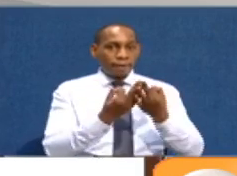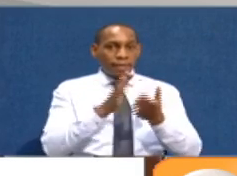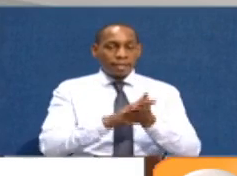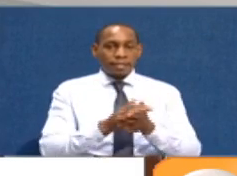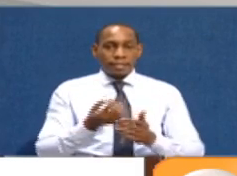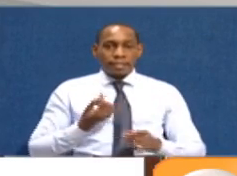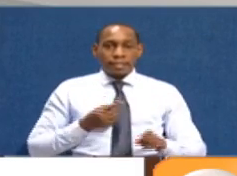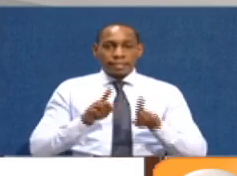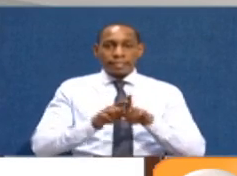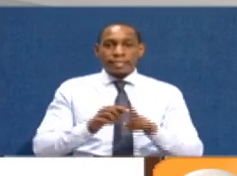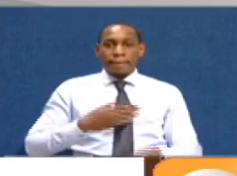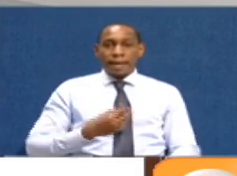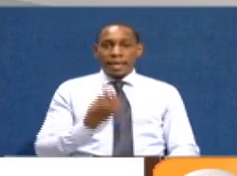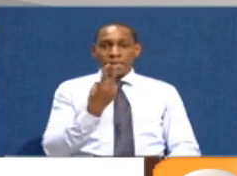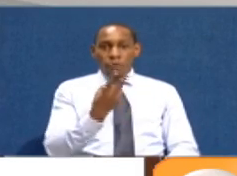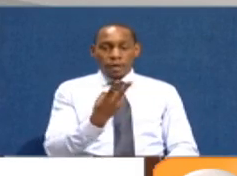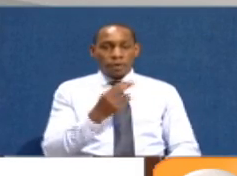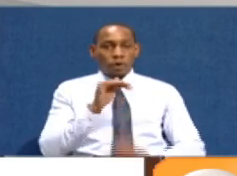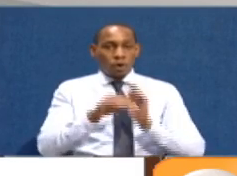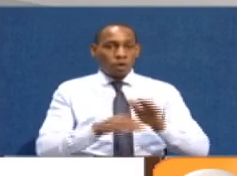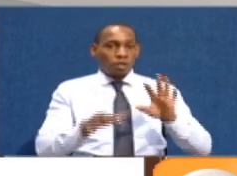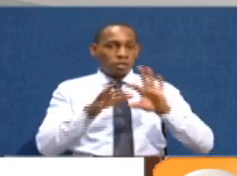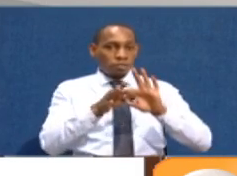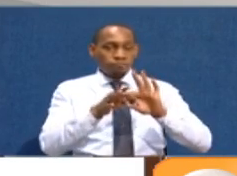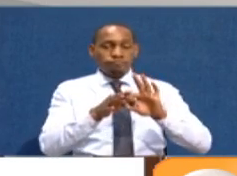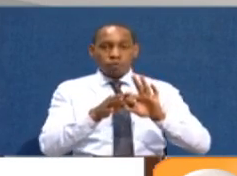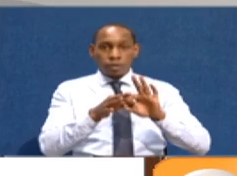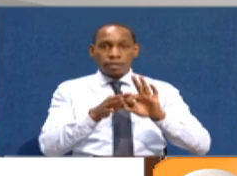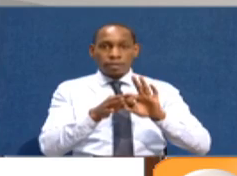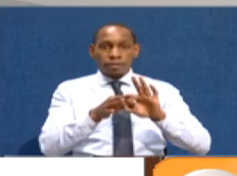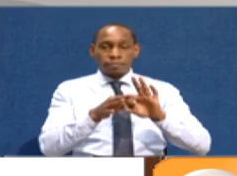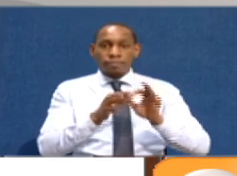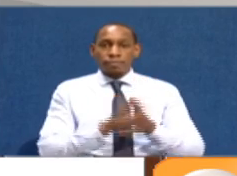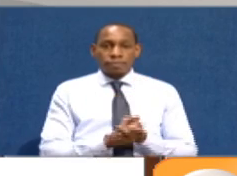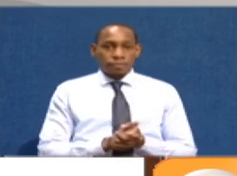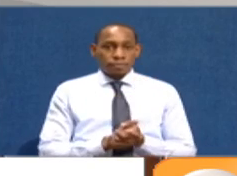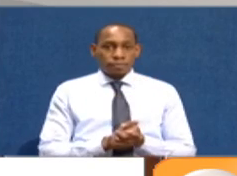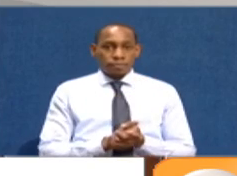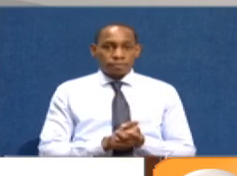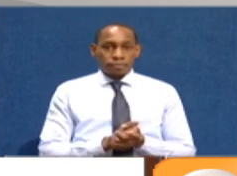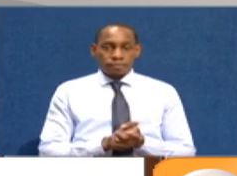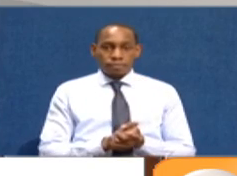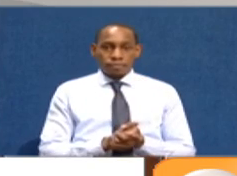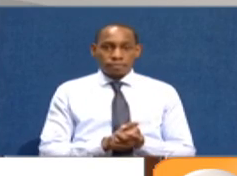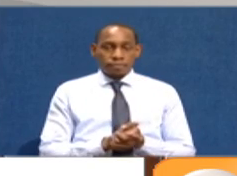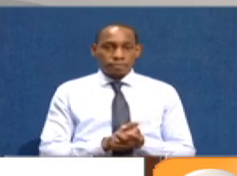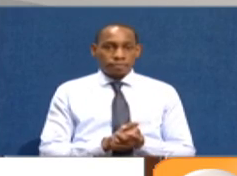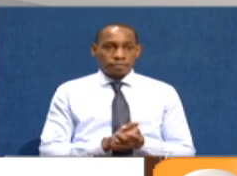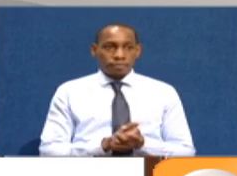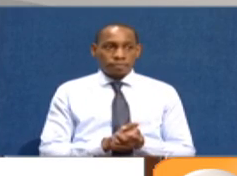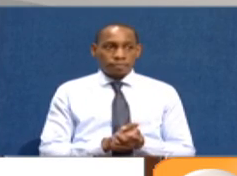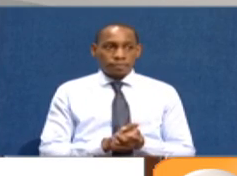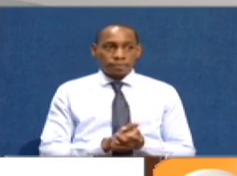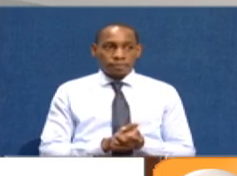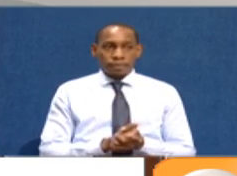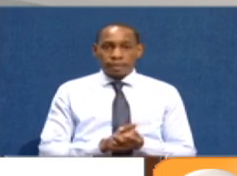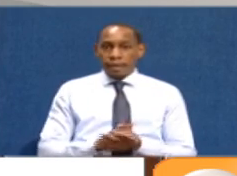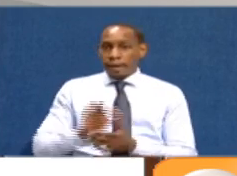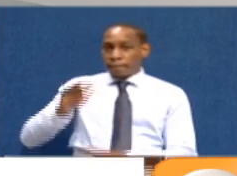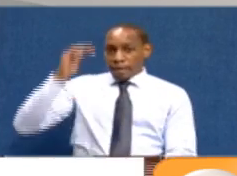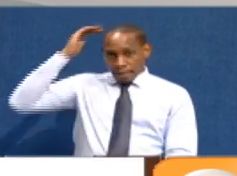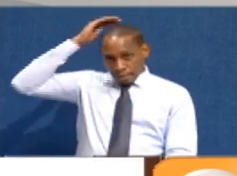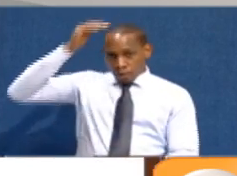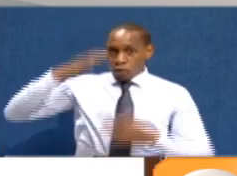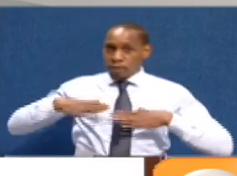sisters, Priscilla and Elizabeth, and we're all very close in age, and we try to spend as much time with both sides of the family as much as we can. And your